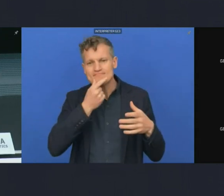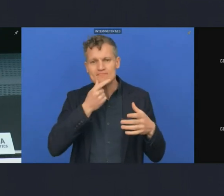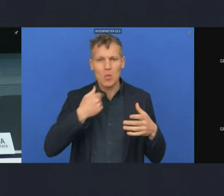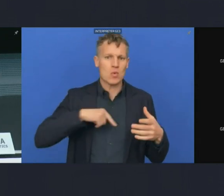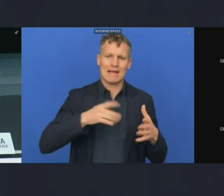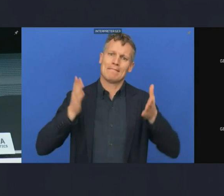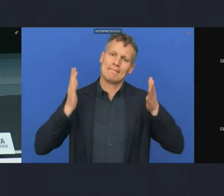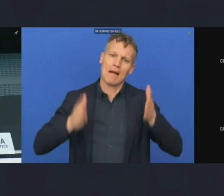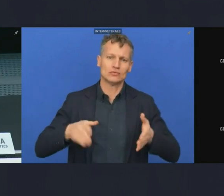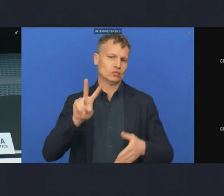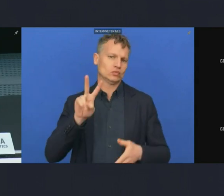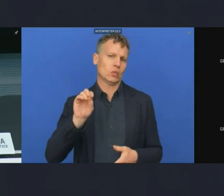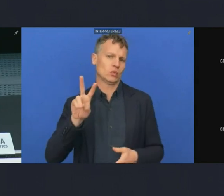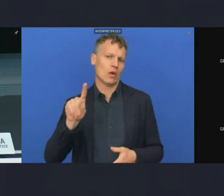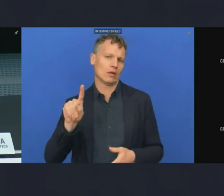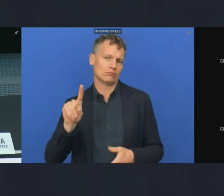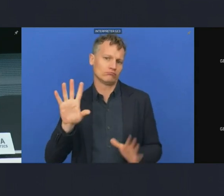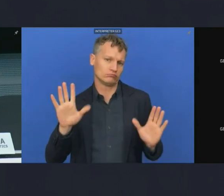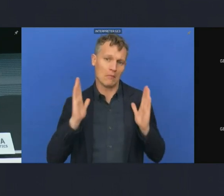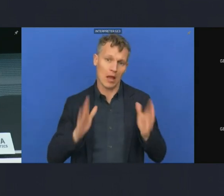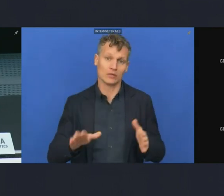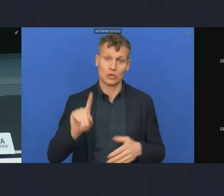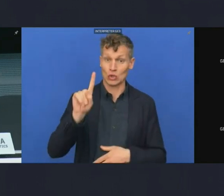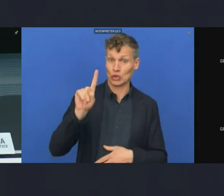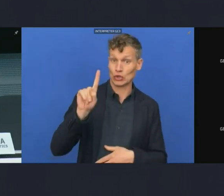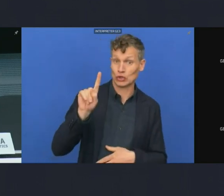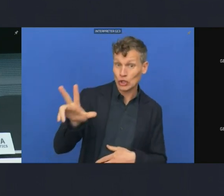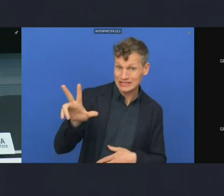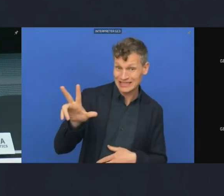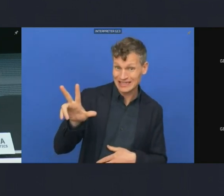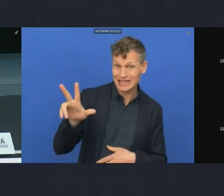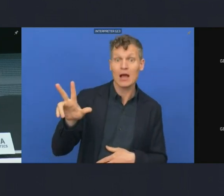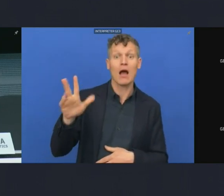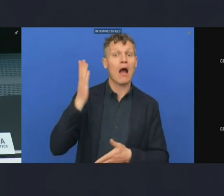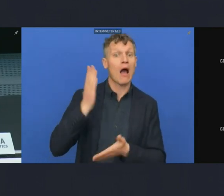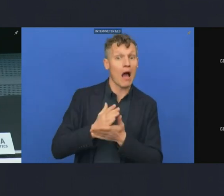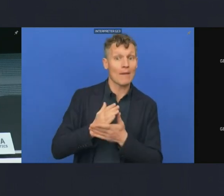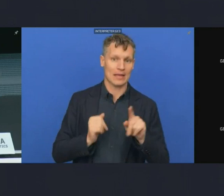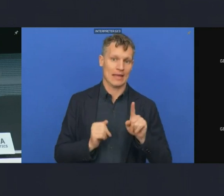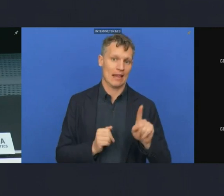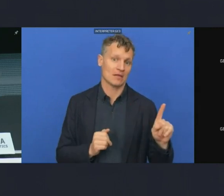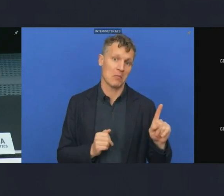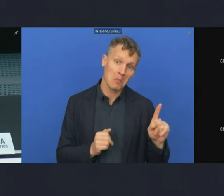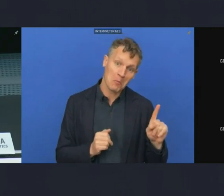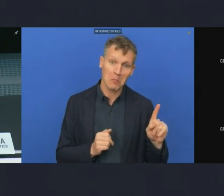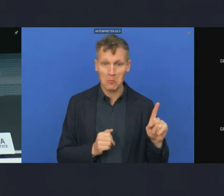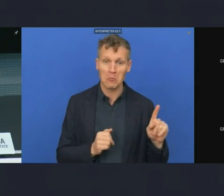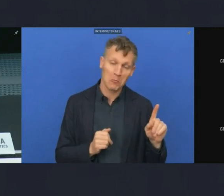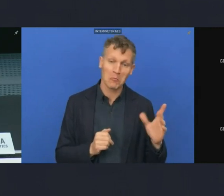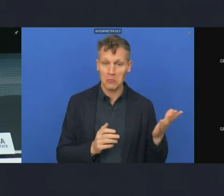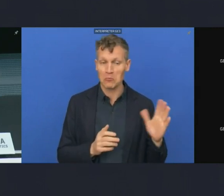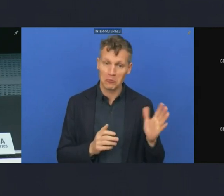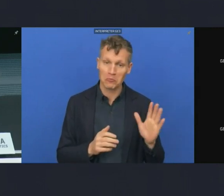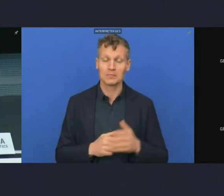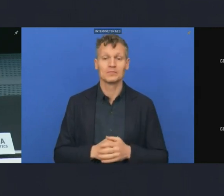in 2021, and in reality, we organized 11, which is the biggest part. And I should say that we have been very